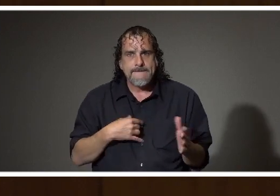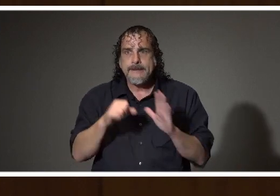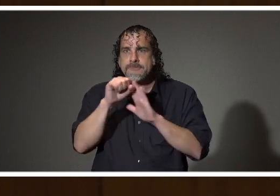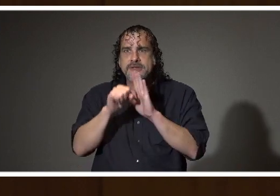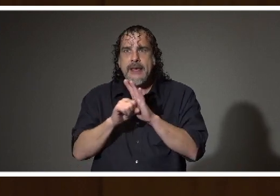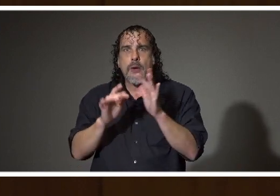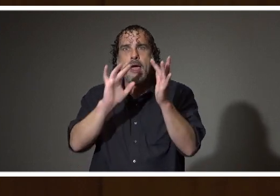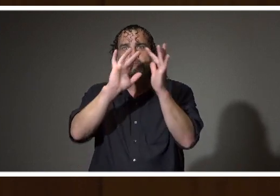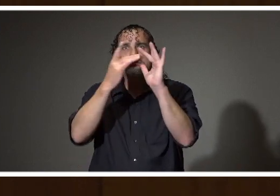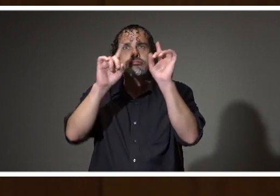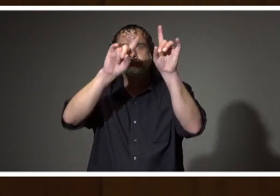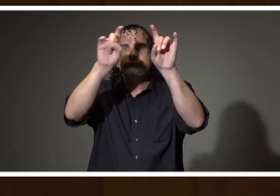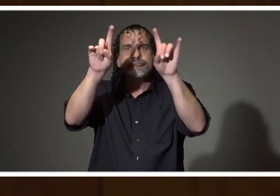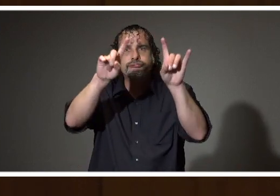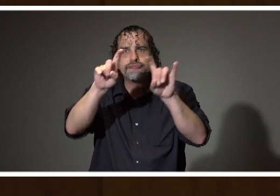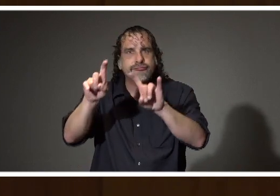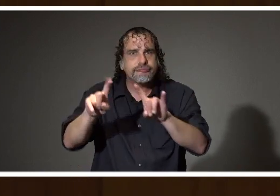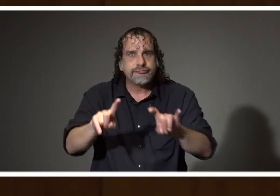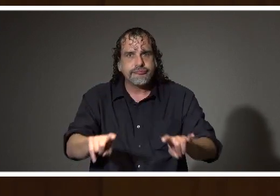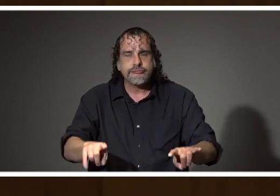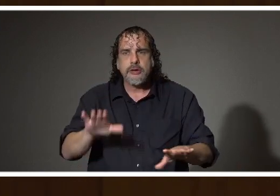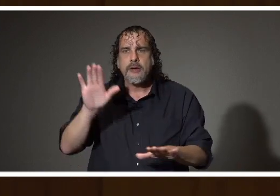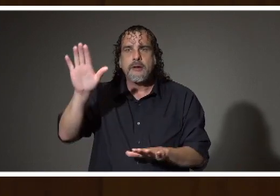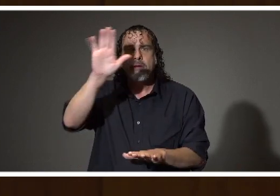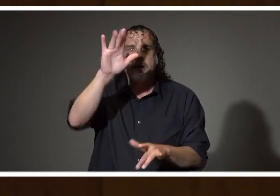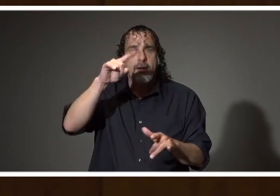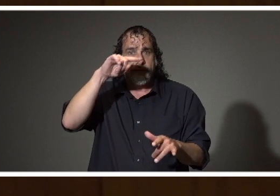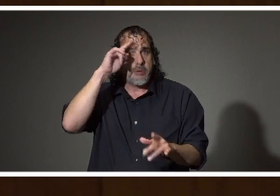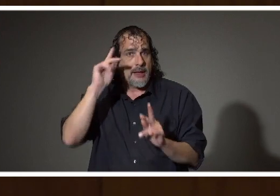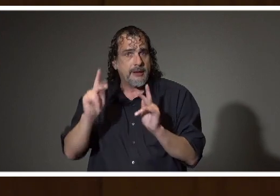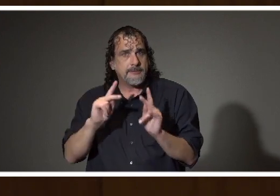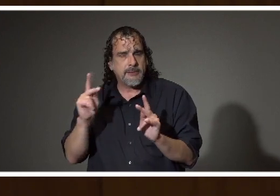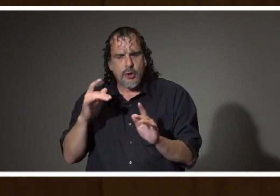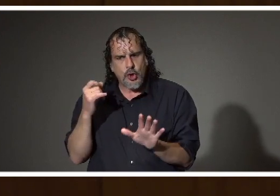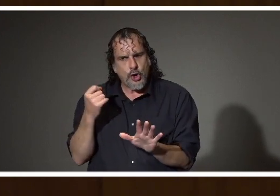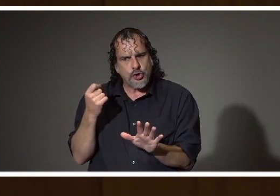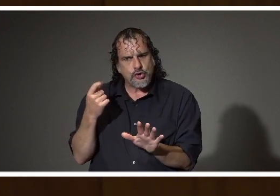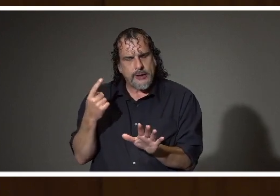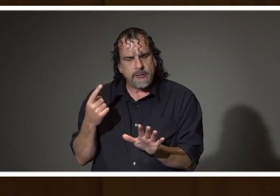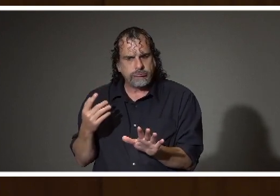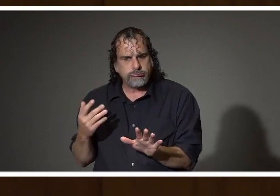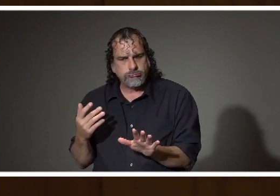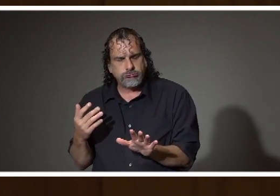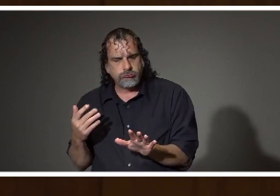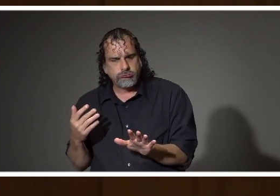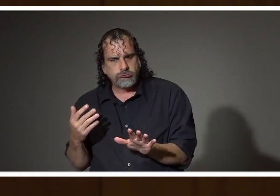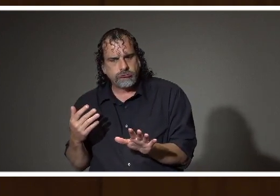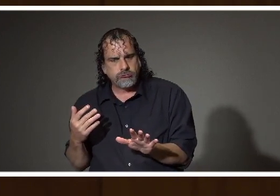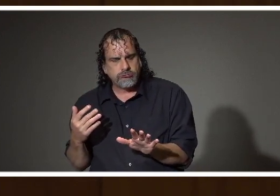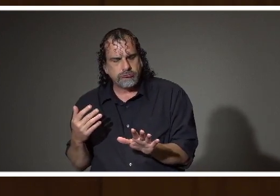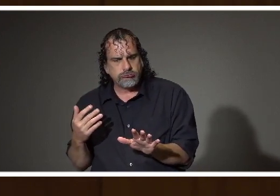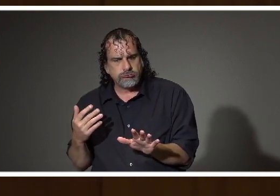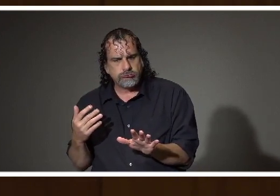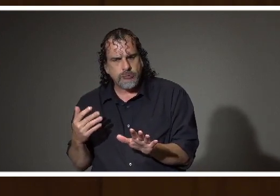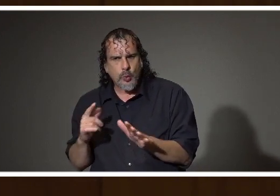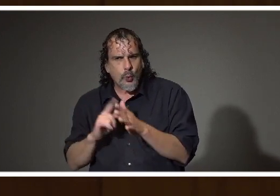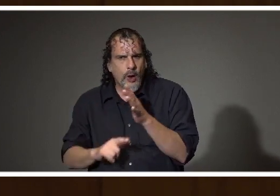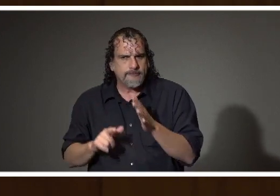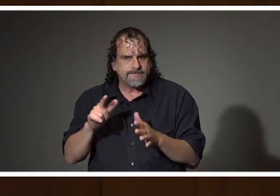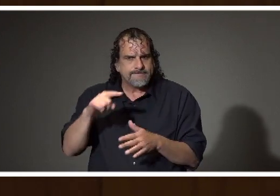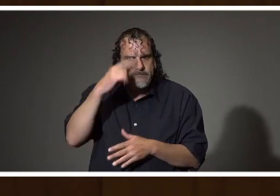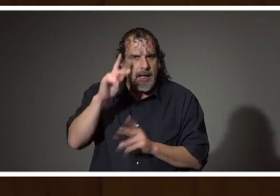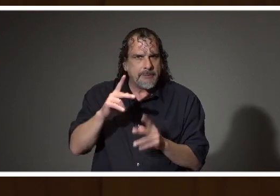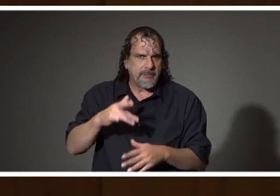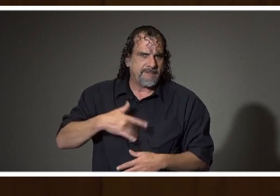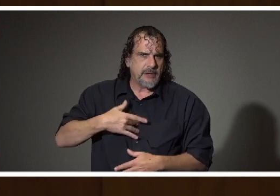survey of perspectives with a focus on African American understandings of what they feel is